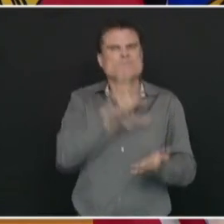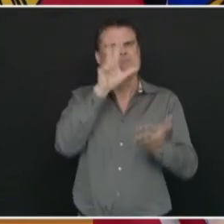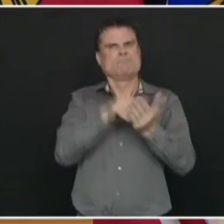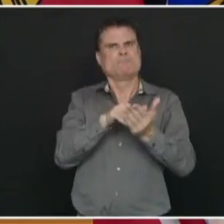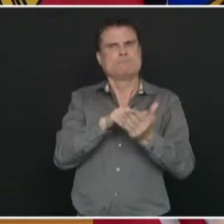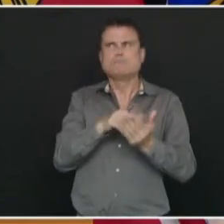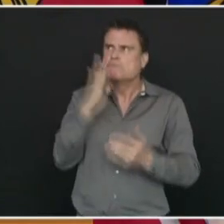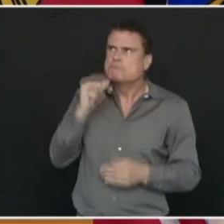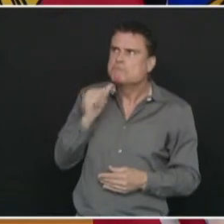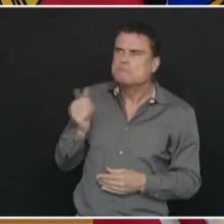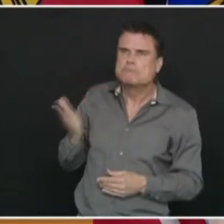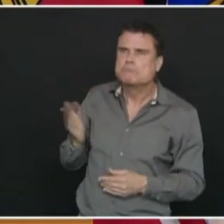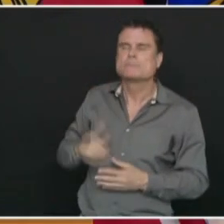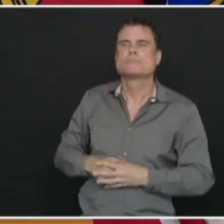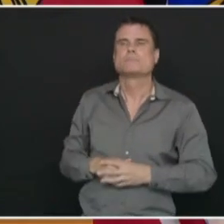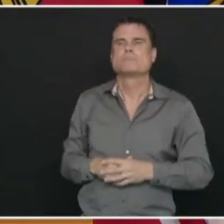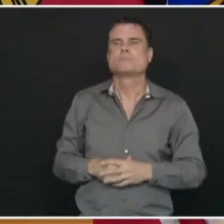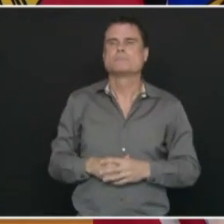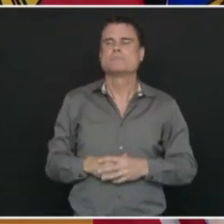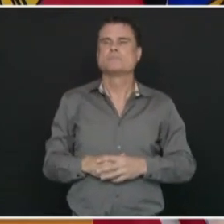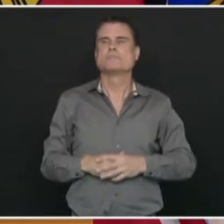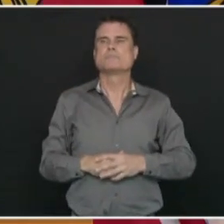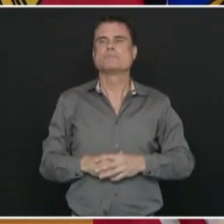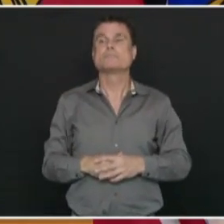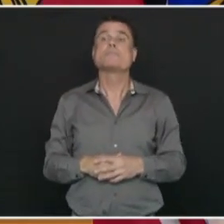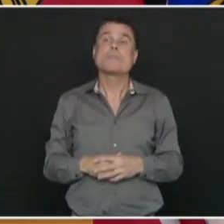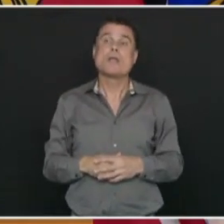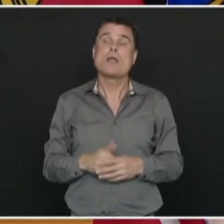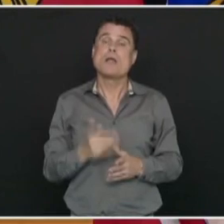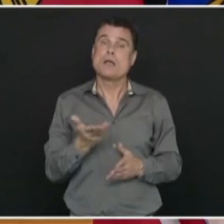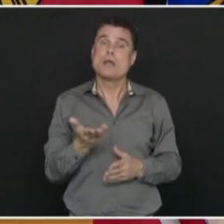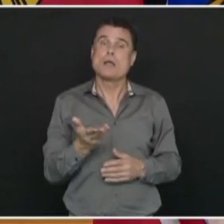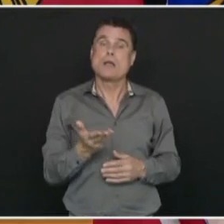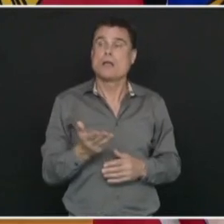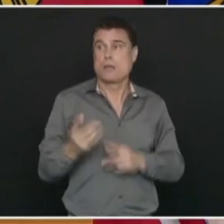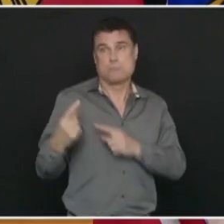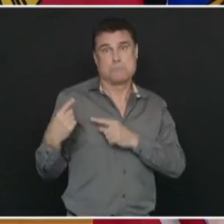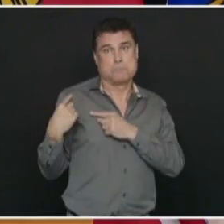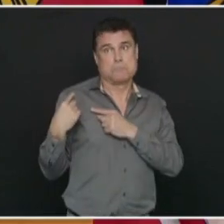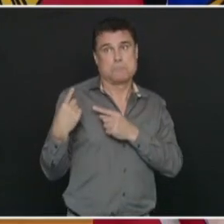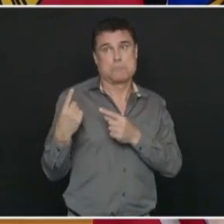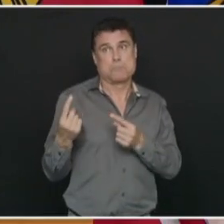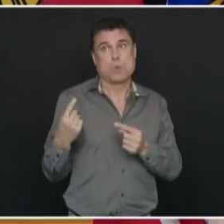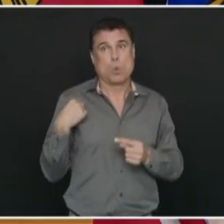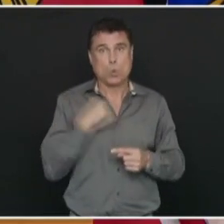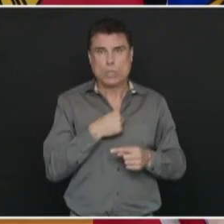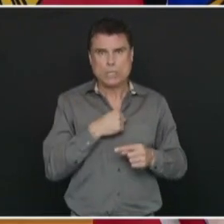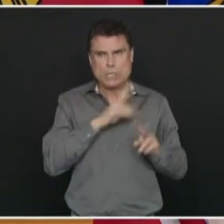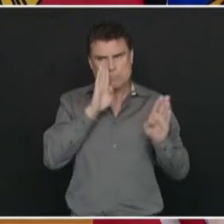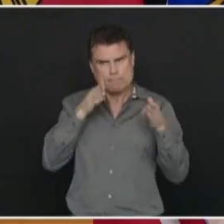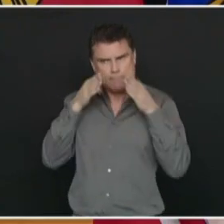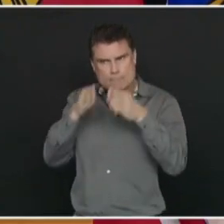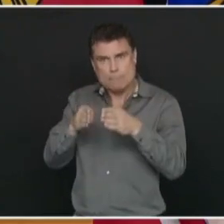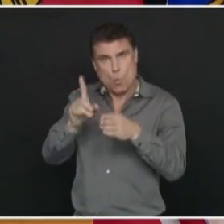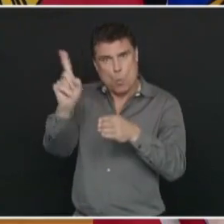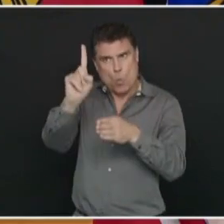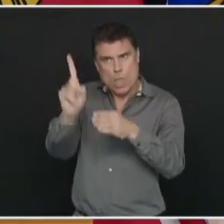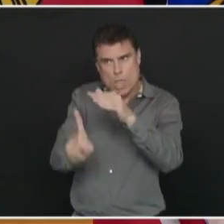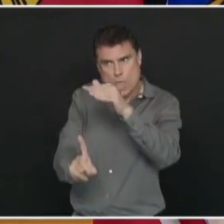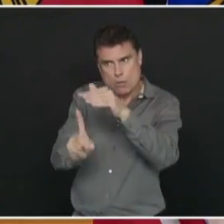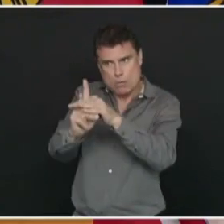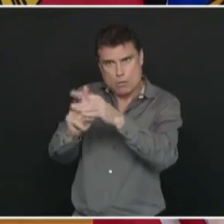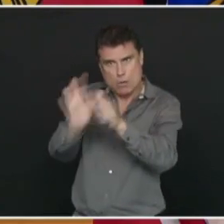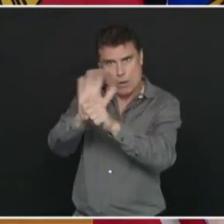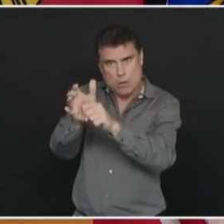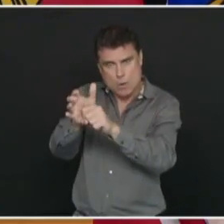to, for older people, we know that they can have very mild, one wouldn't even call them symptoms